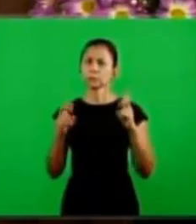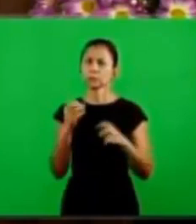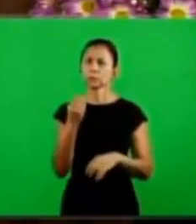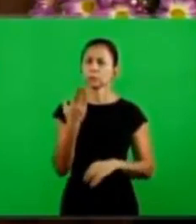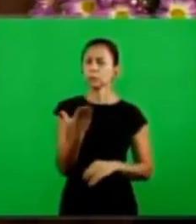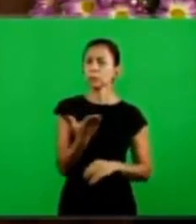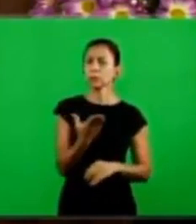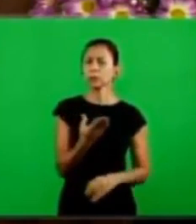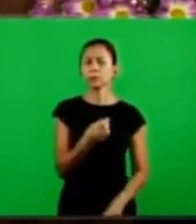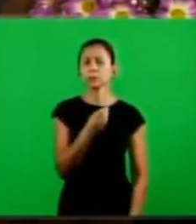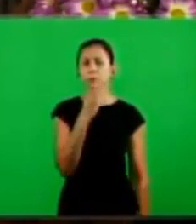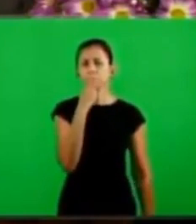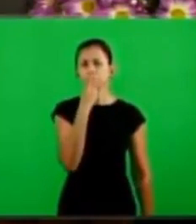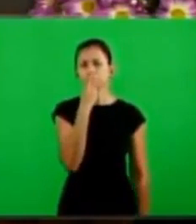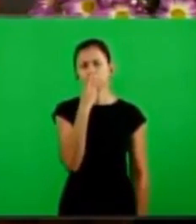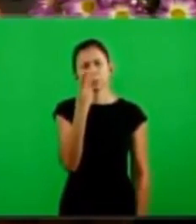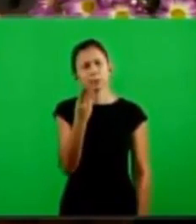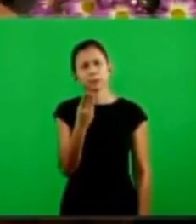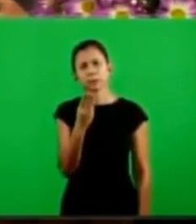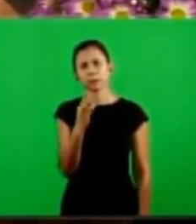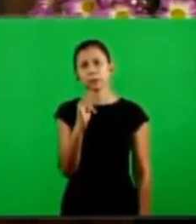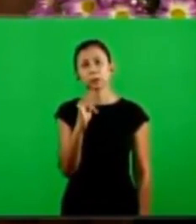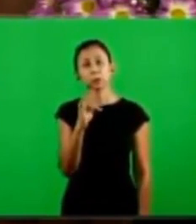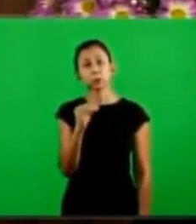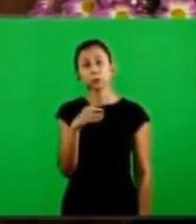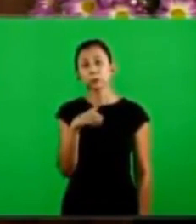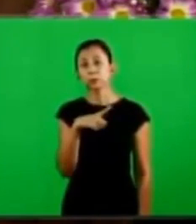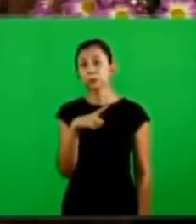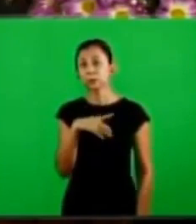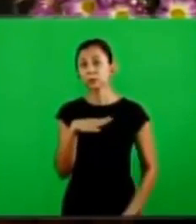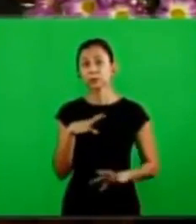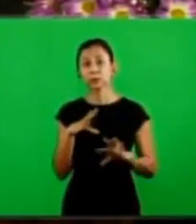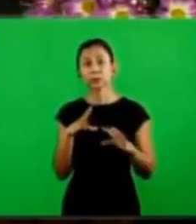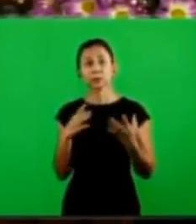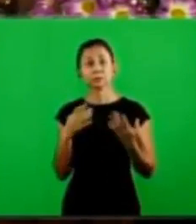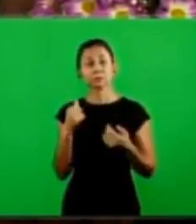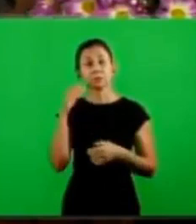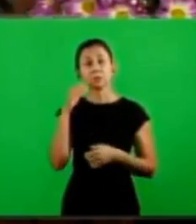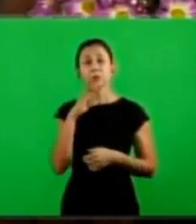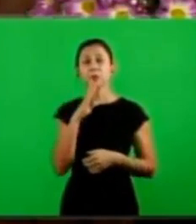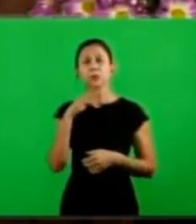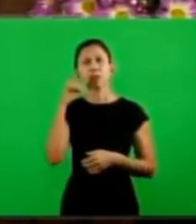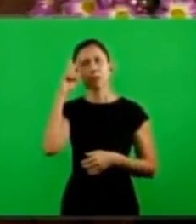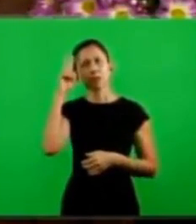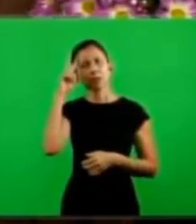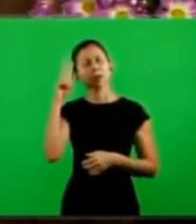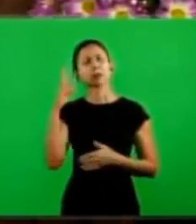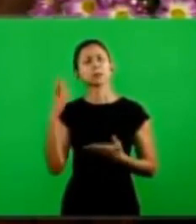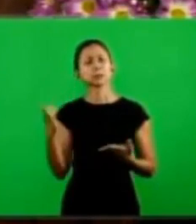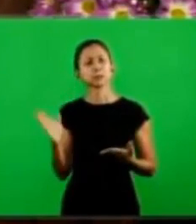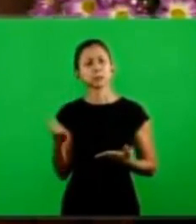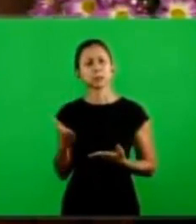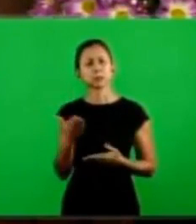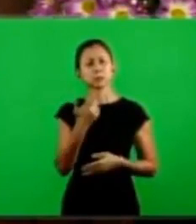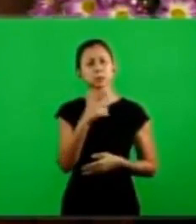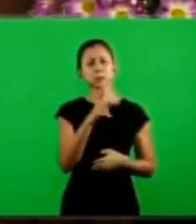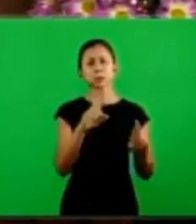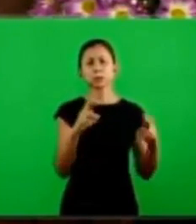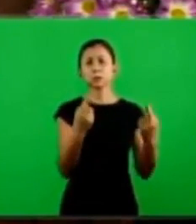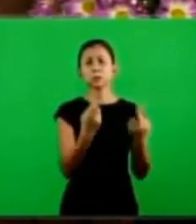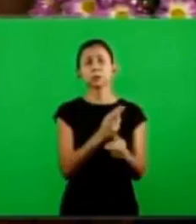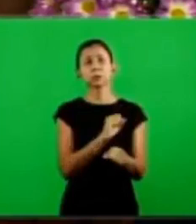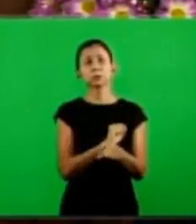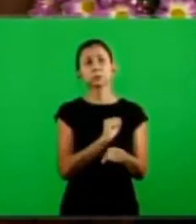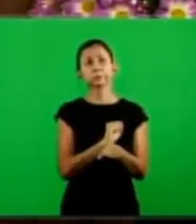all the pastors keep studying it with the church. For example, as Mary and the